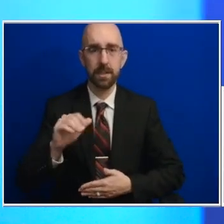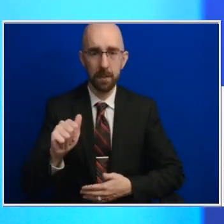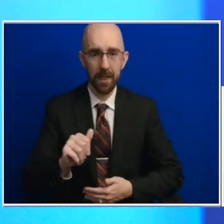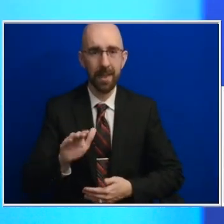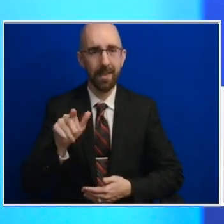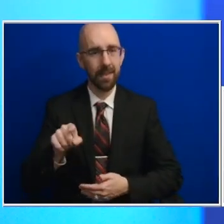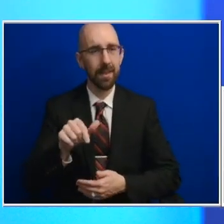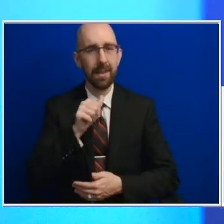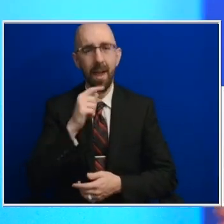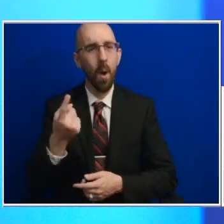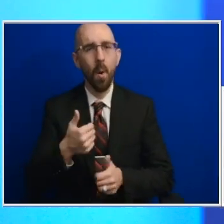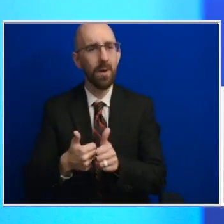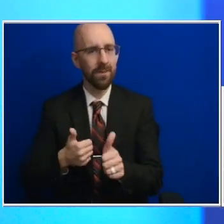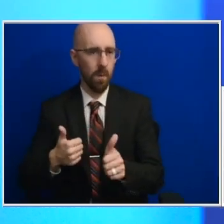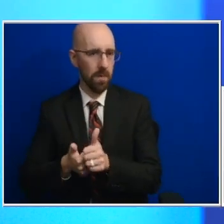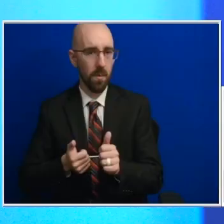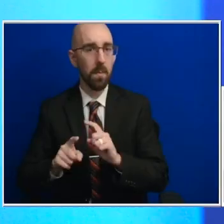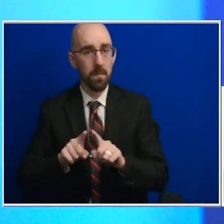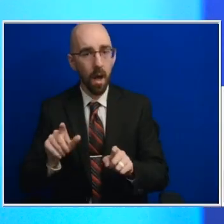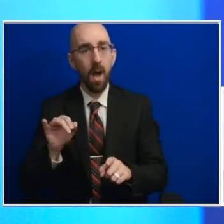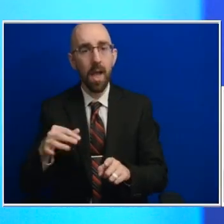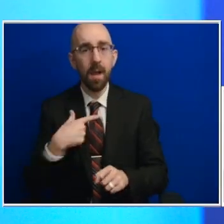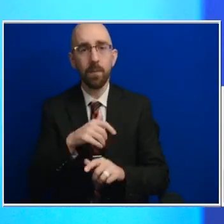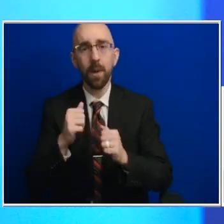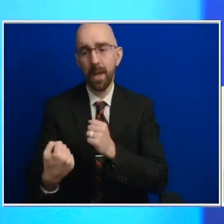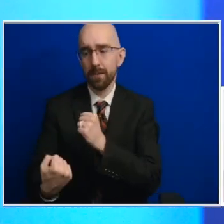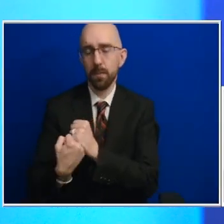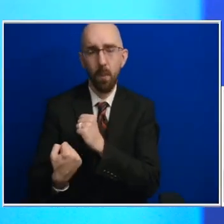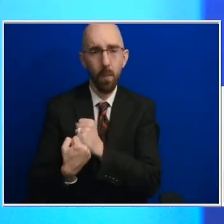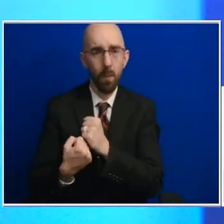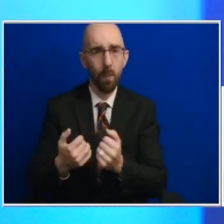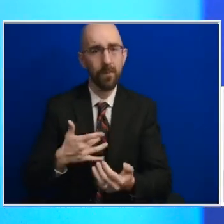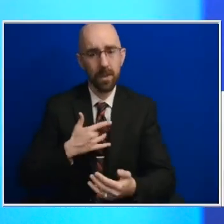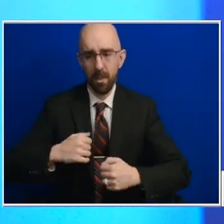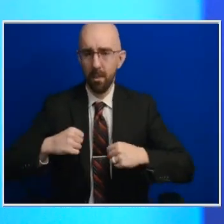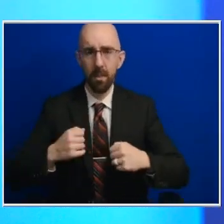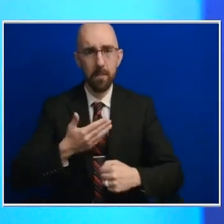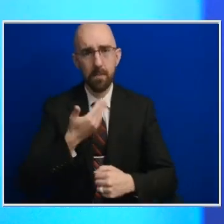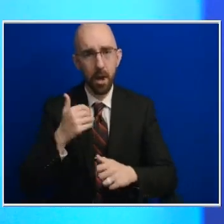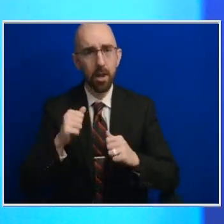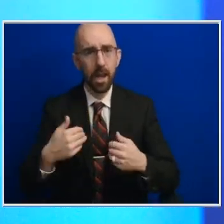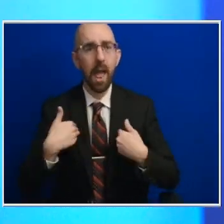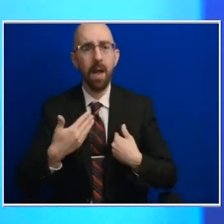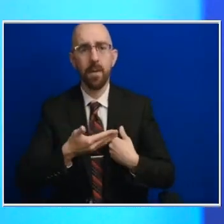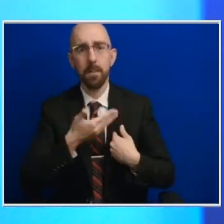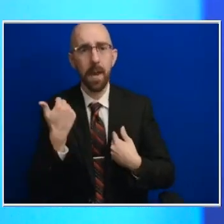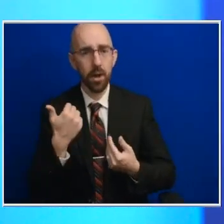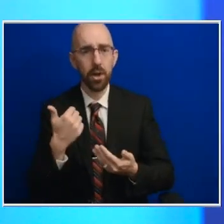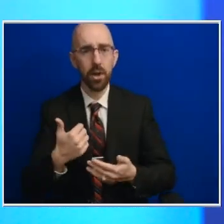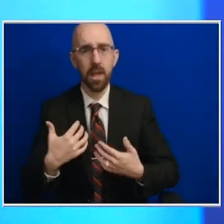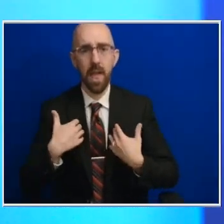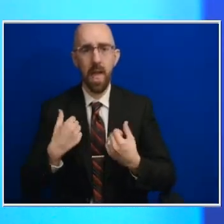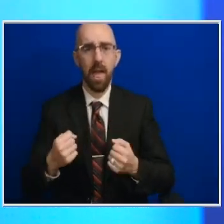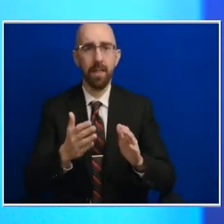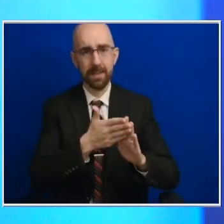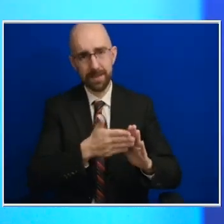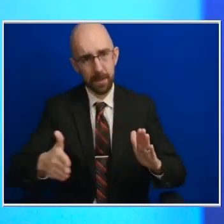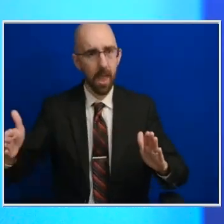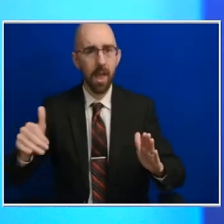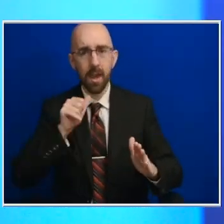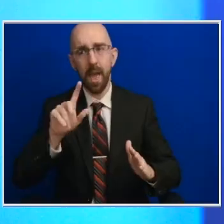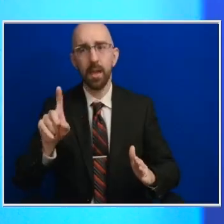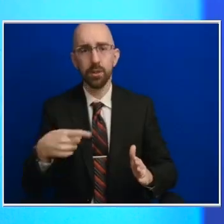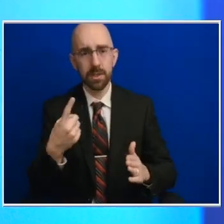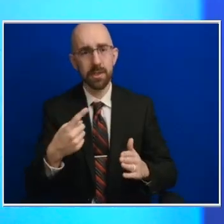avoidable. But if we can get the social support mechanisms, we feel better, we can have a better health span. It's not just about the years in